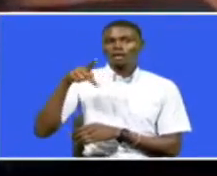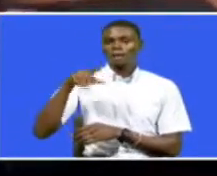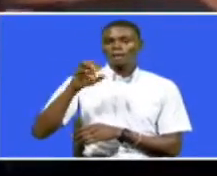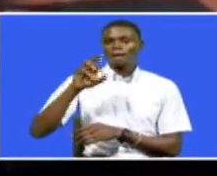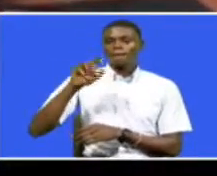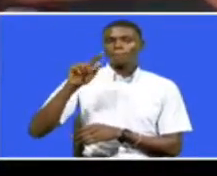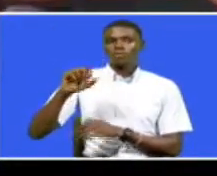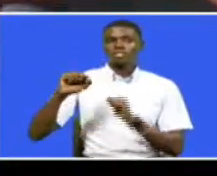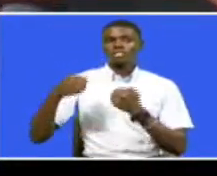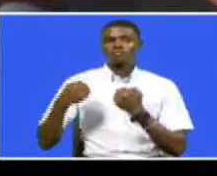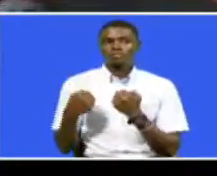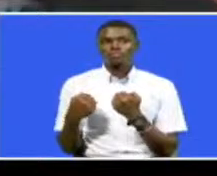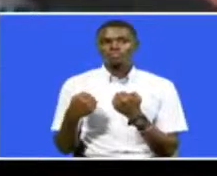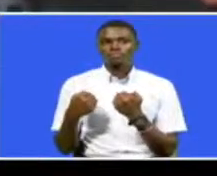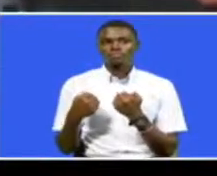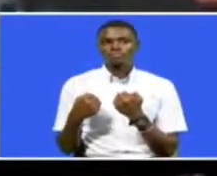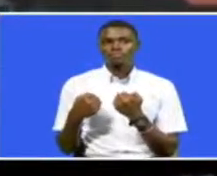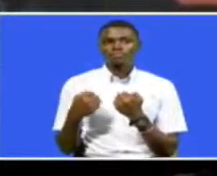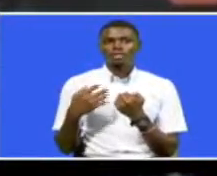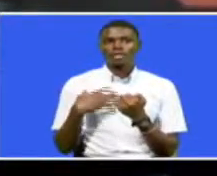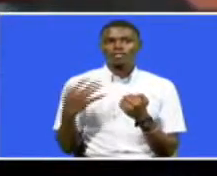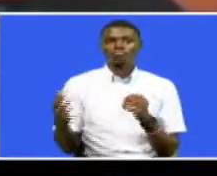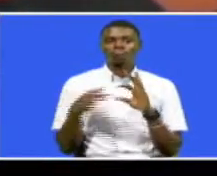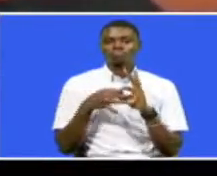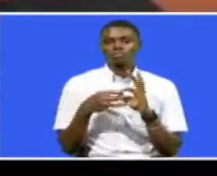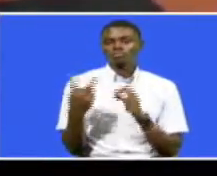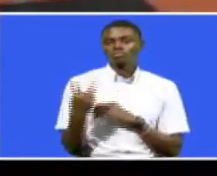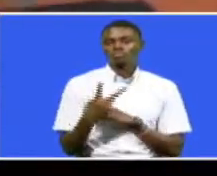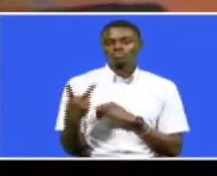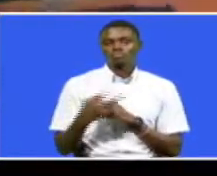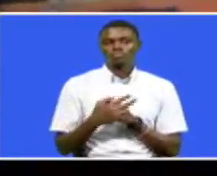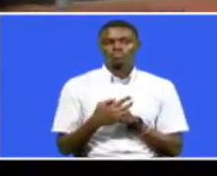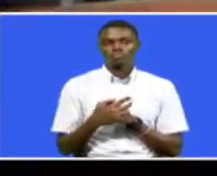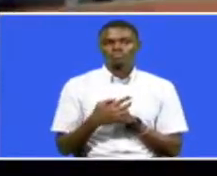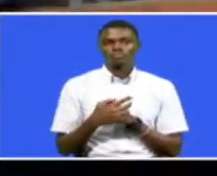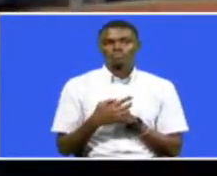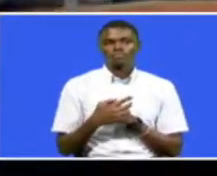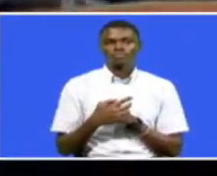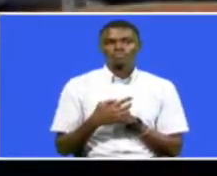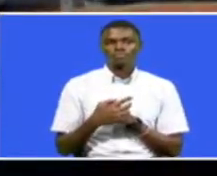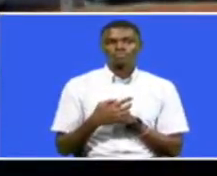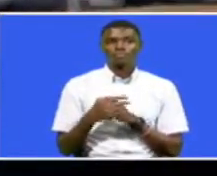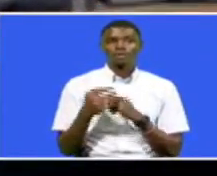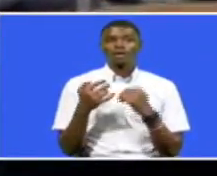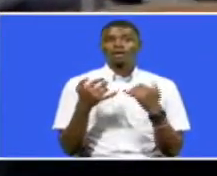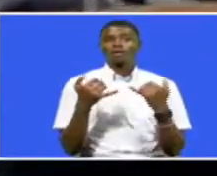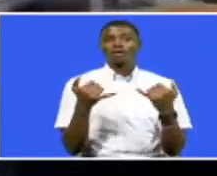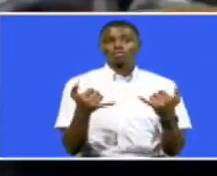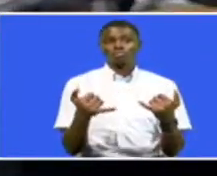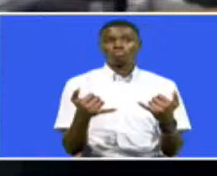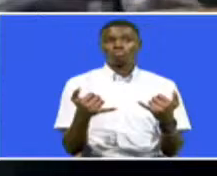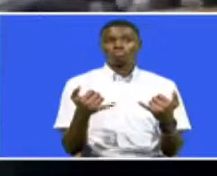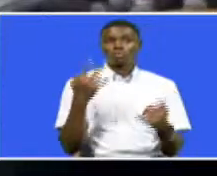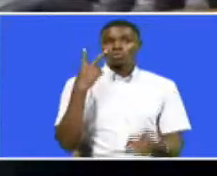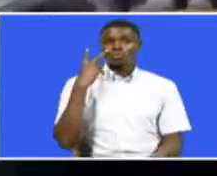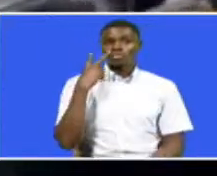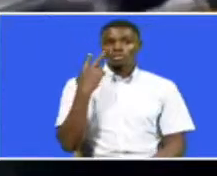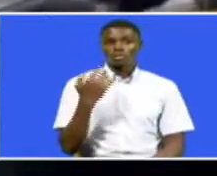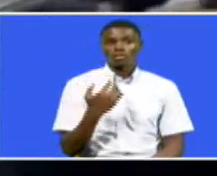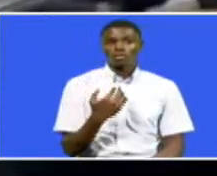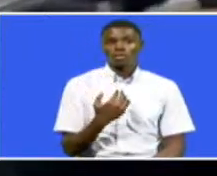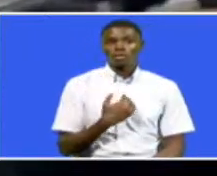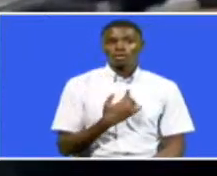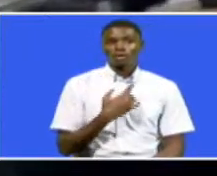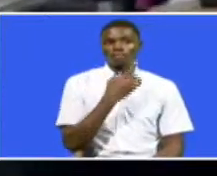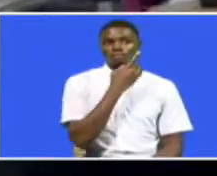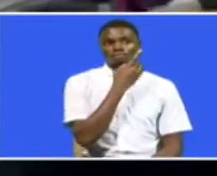and Harbors, which was a combination of the two. So now, you see, we have a